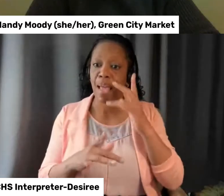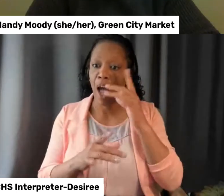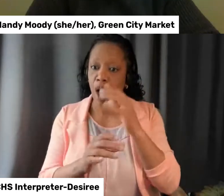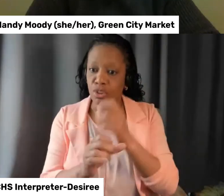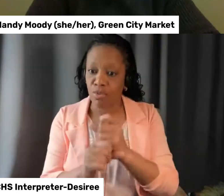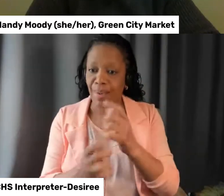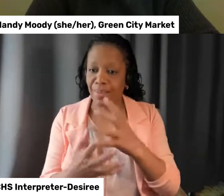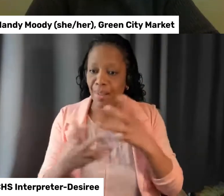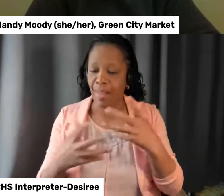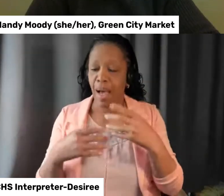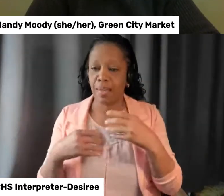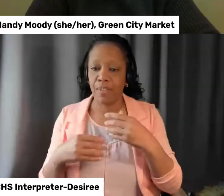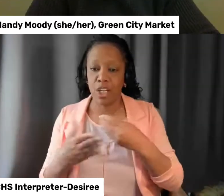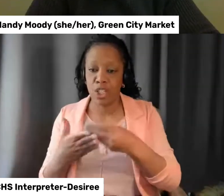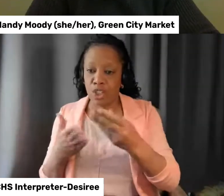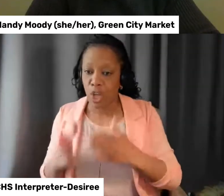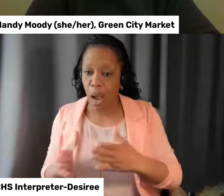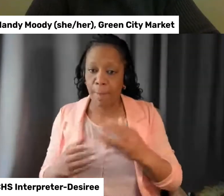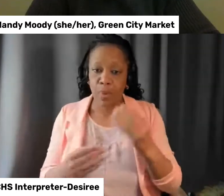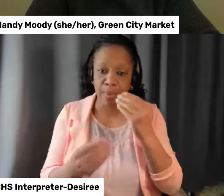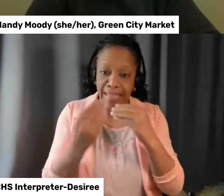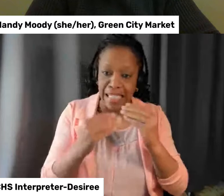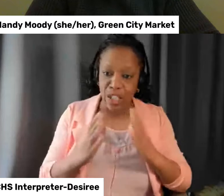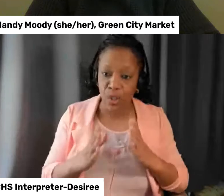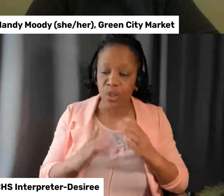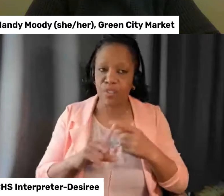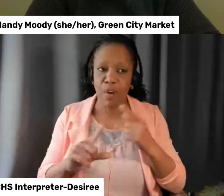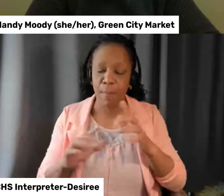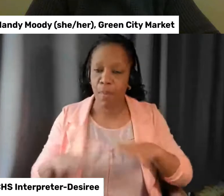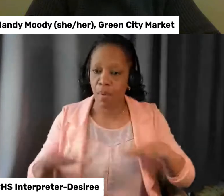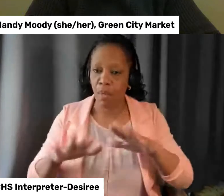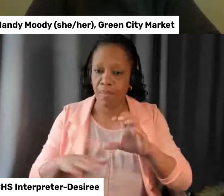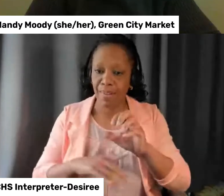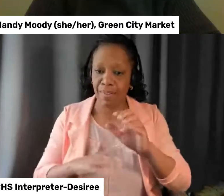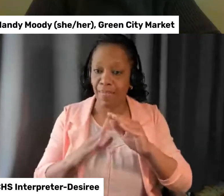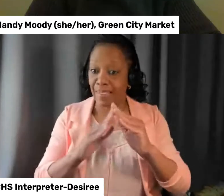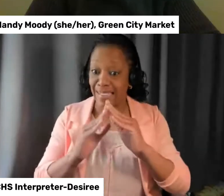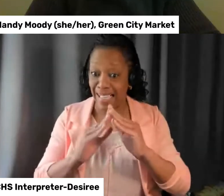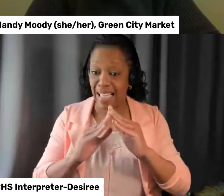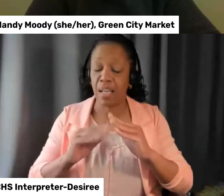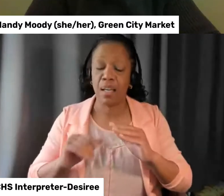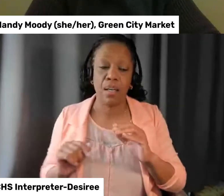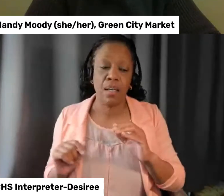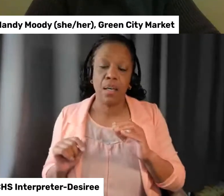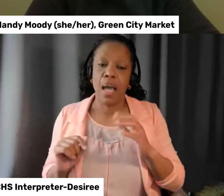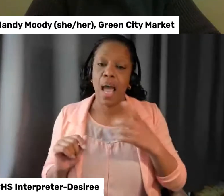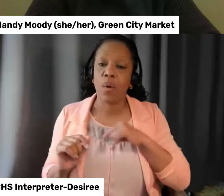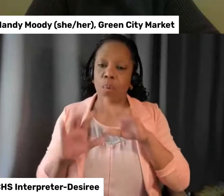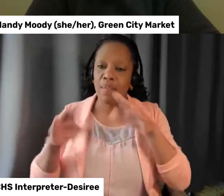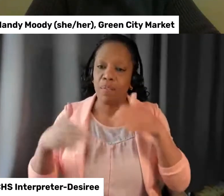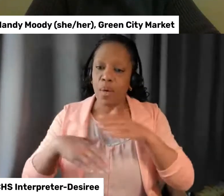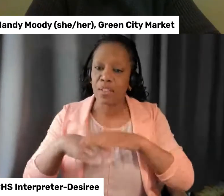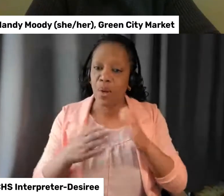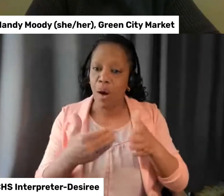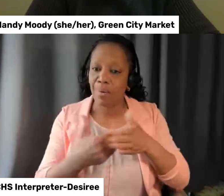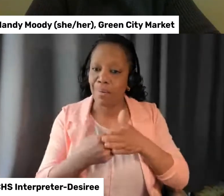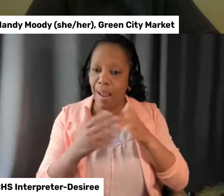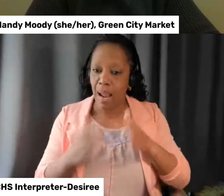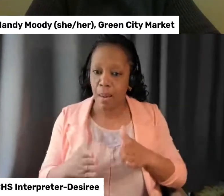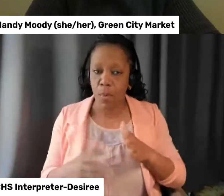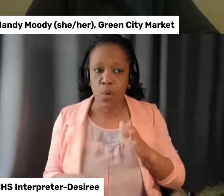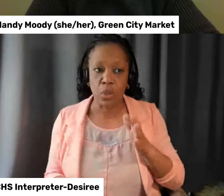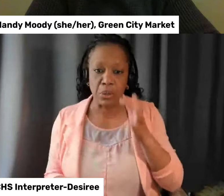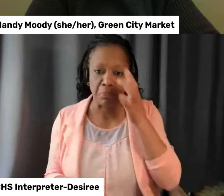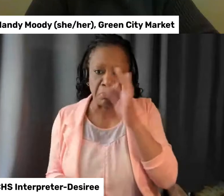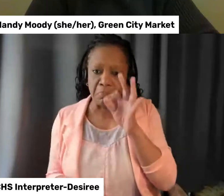lot of eaters from all over the city. And focusing on neighbors right around the